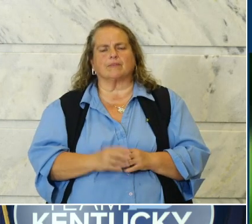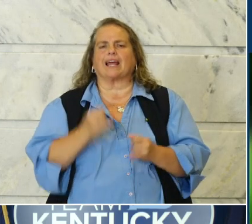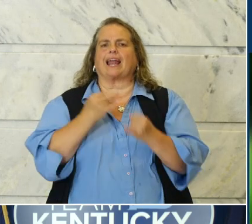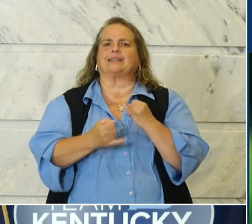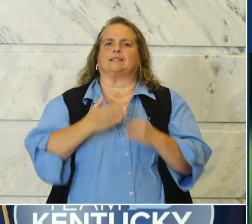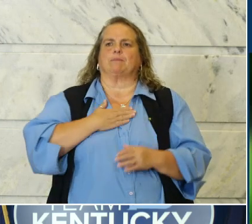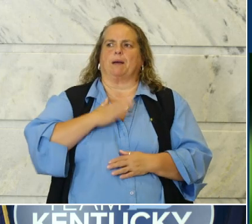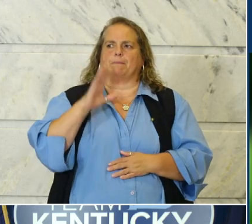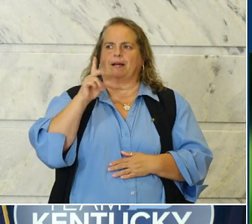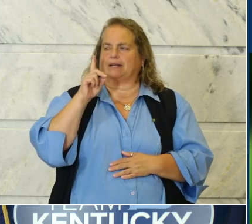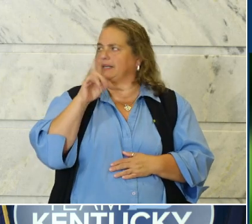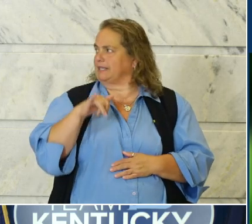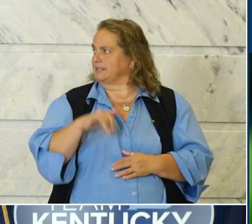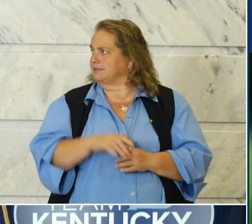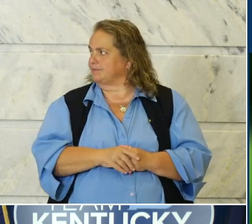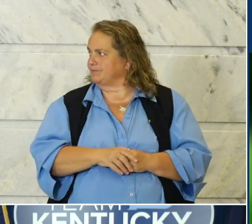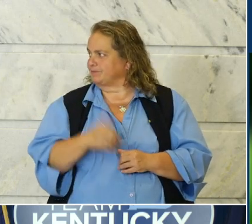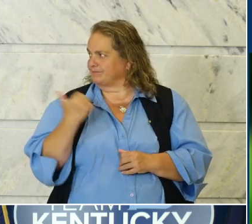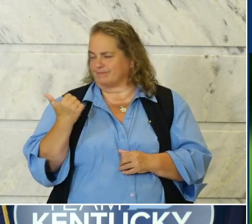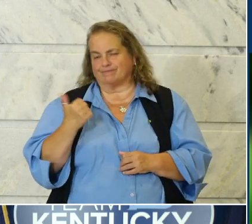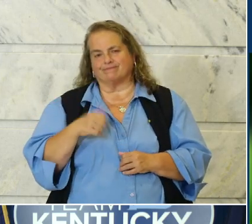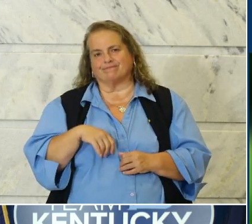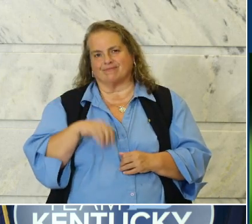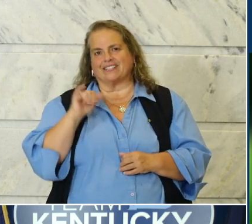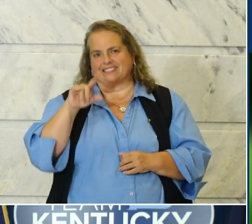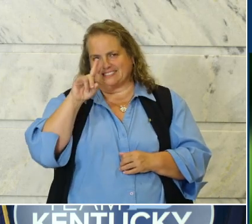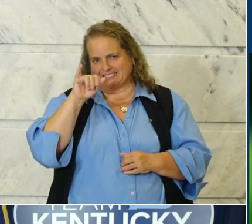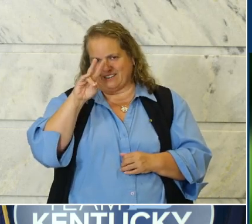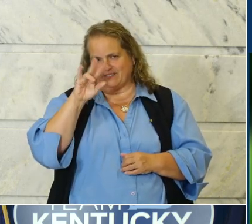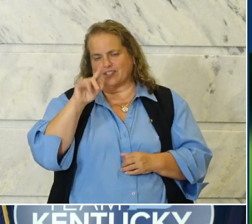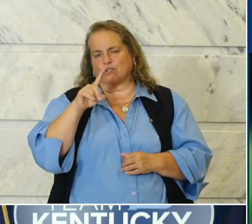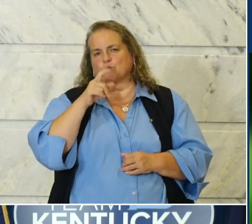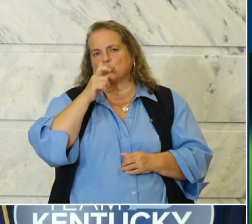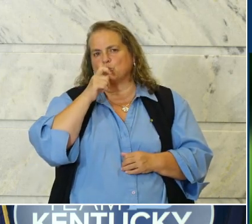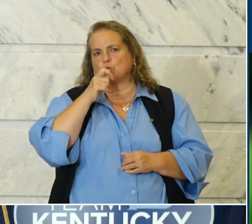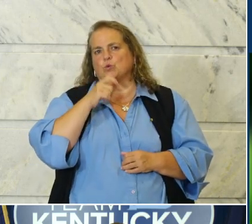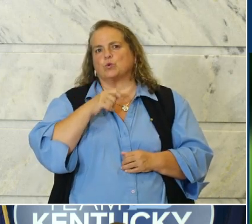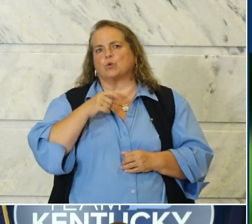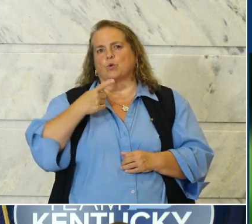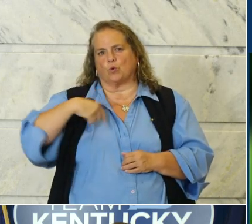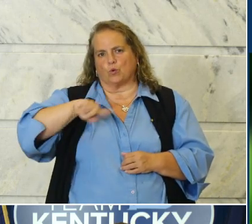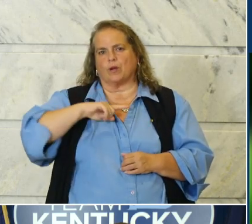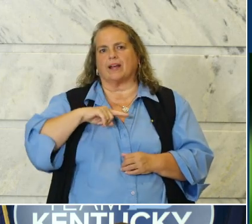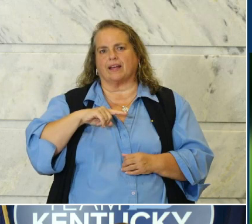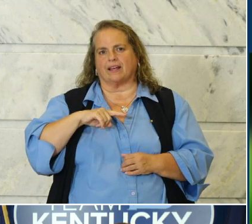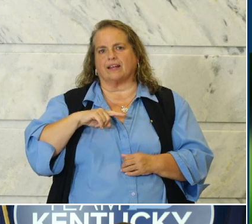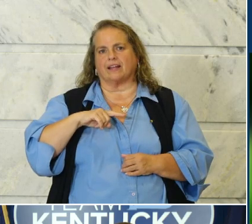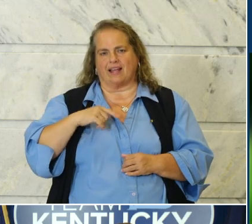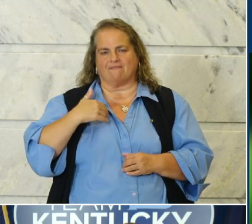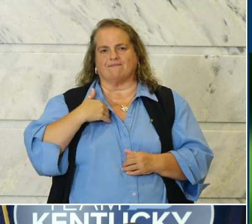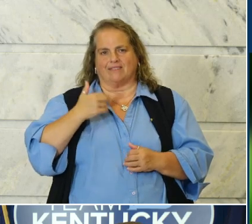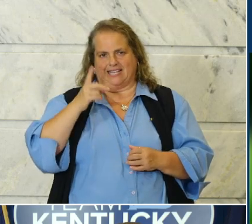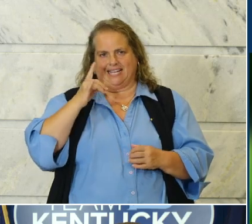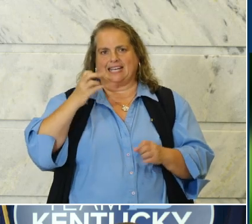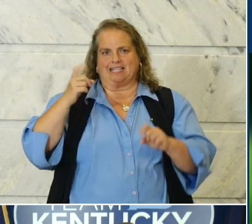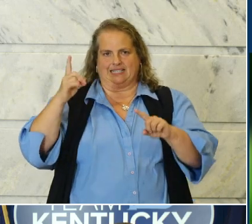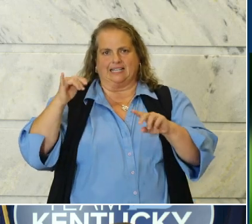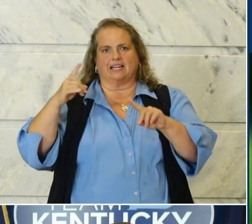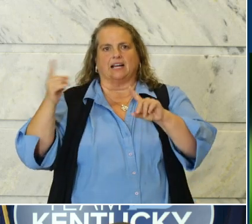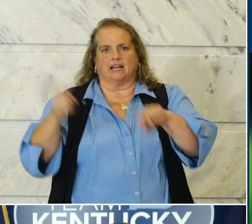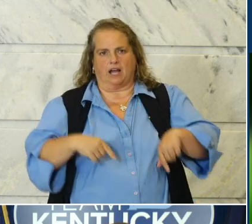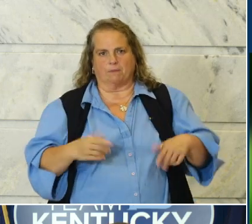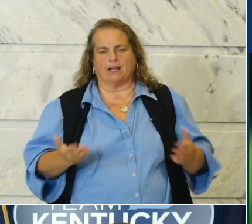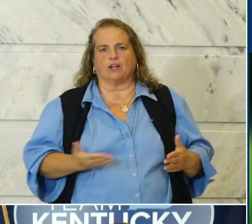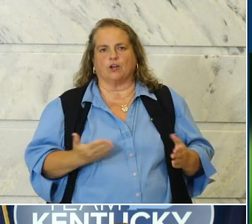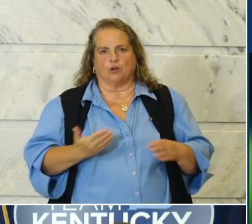buddy. So this is David, who we've even had here in person. I think he's now spoken in